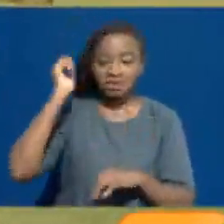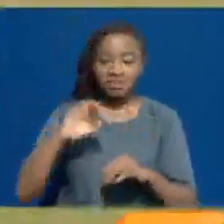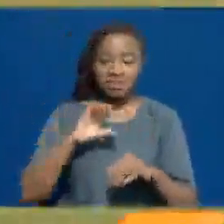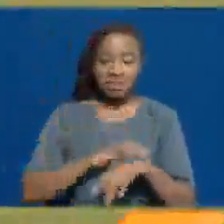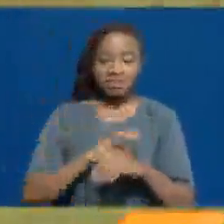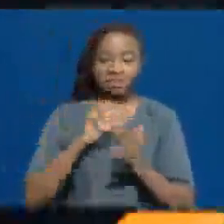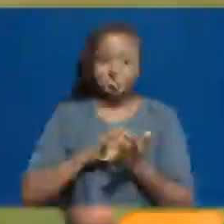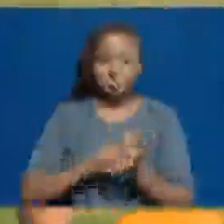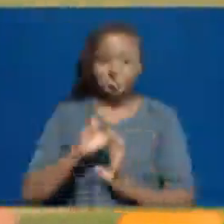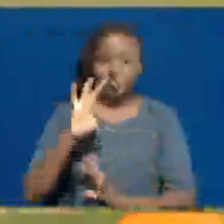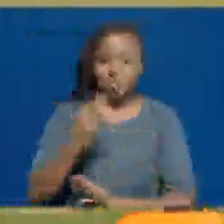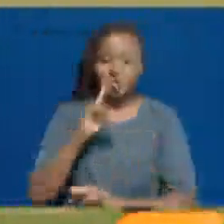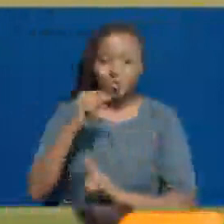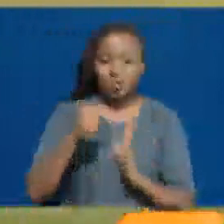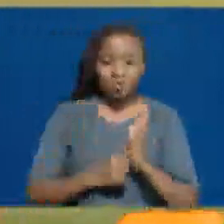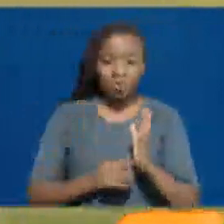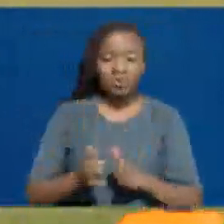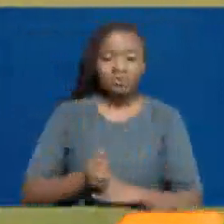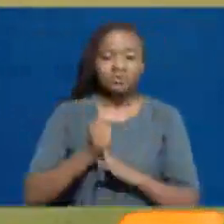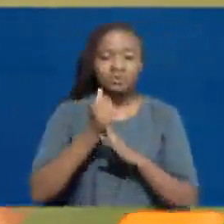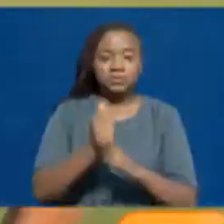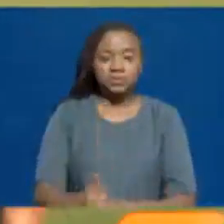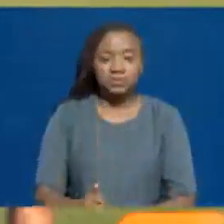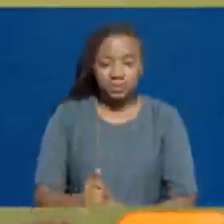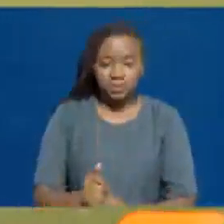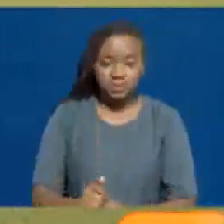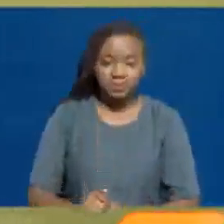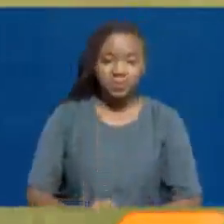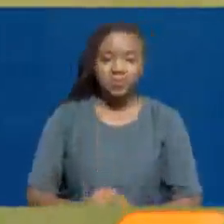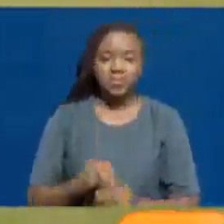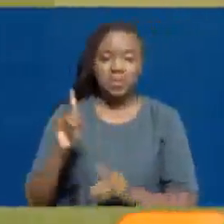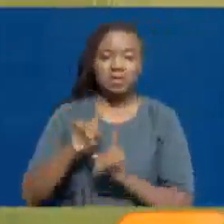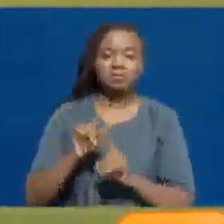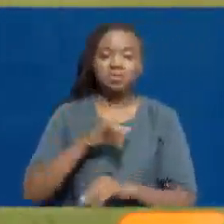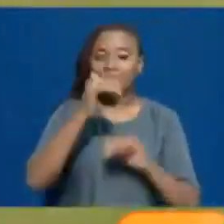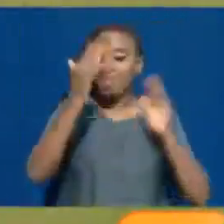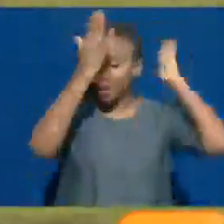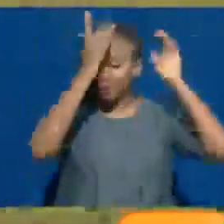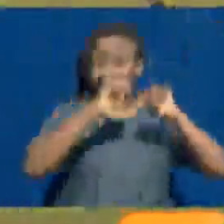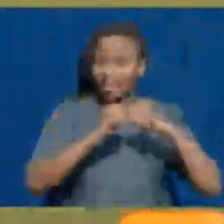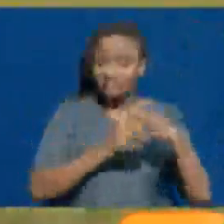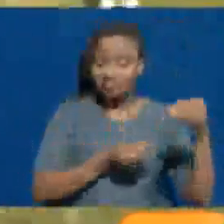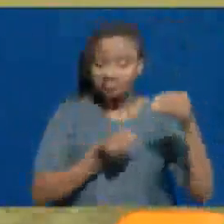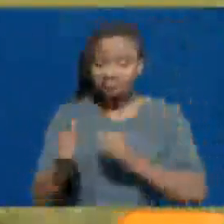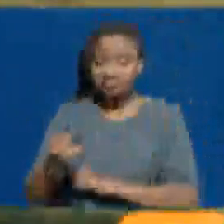log, 1 point ahead of Kakamega Homeboyz, who beat Ulinzi Stars 1-0